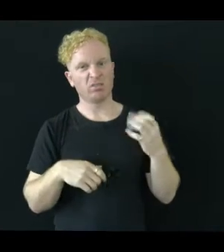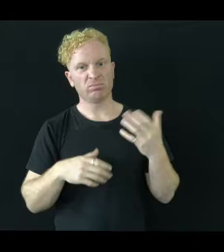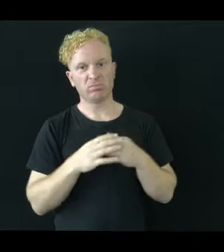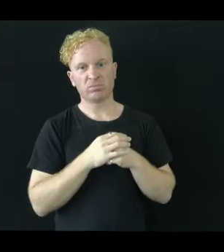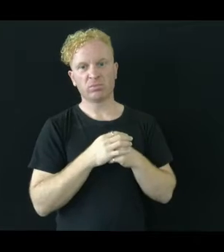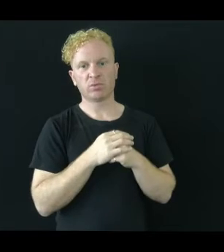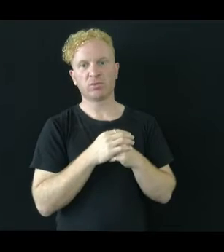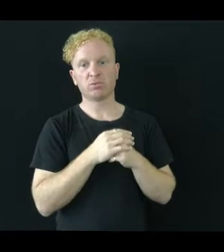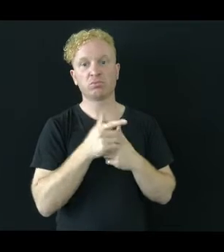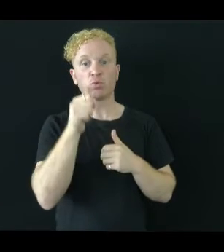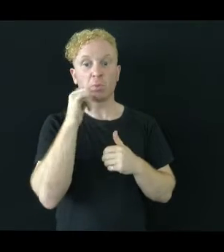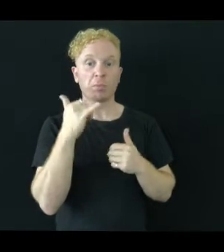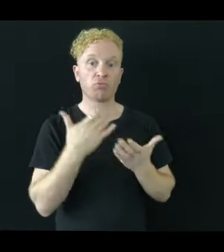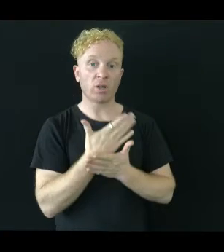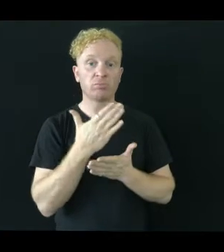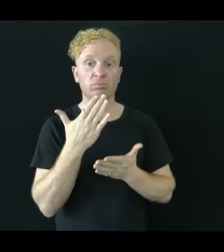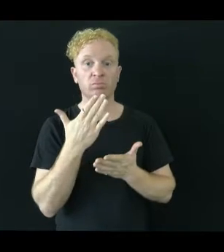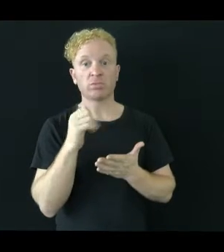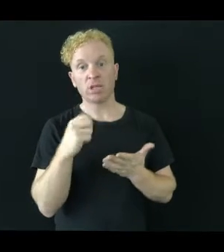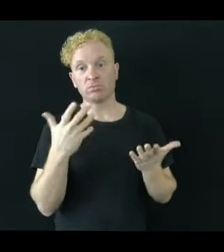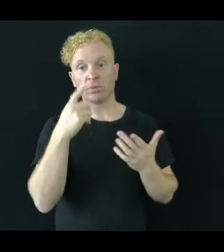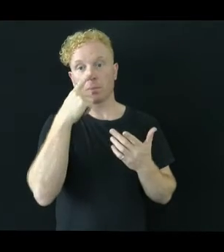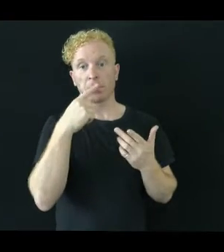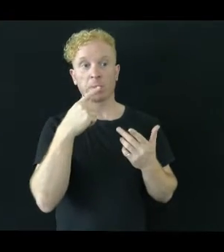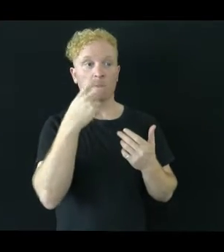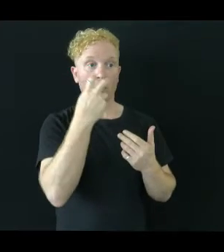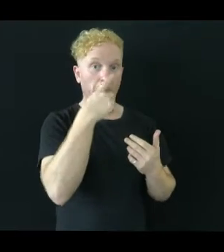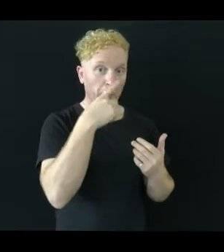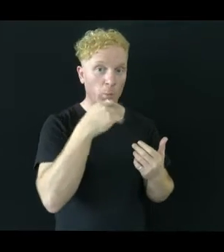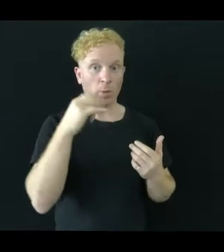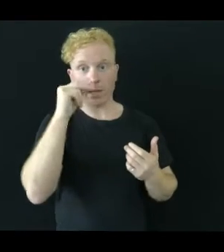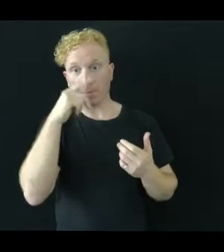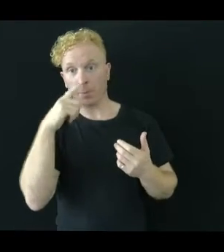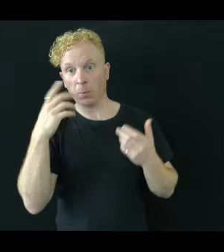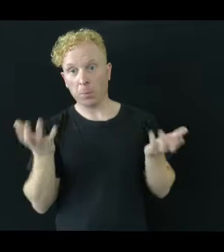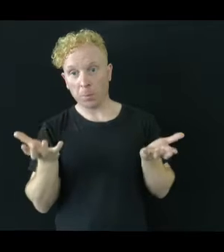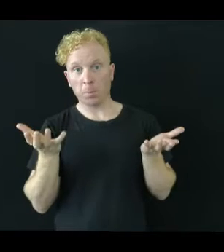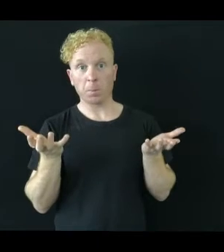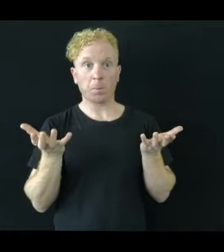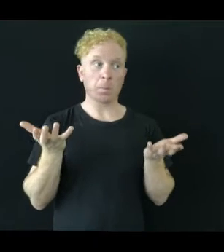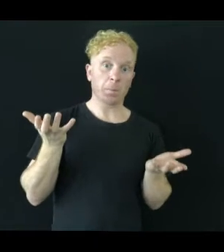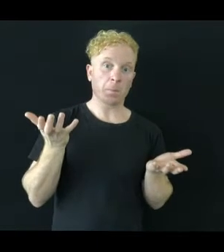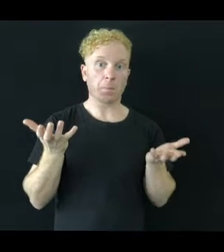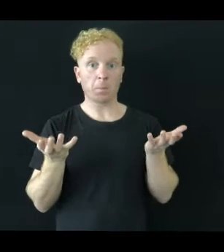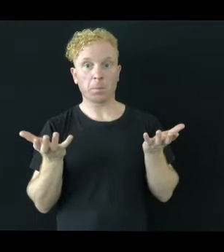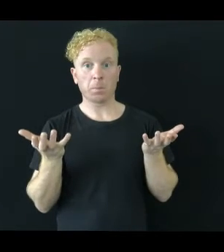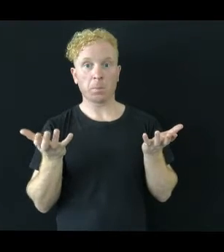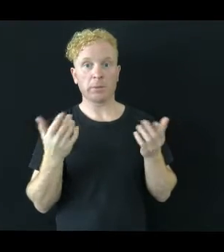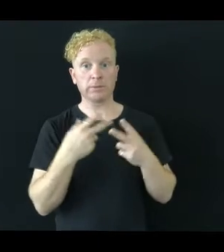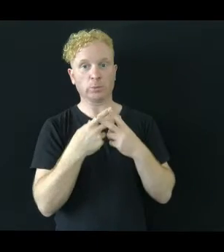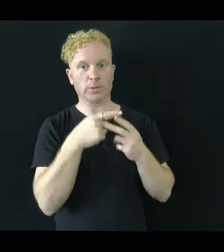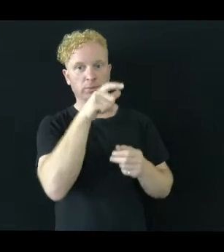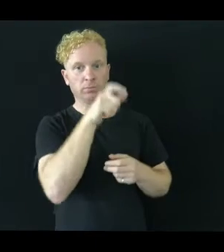about, you might be into sort of, older people or younger people. Yeah.